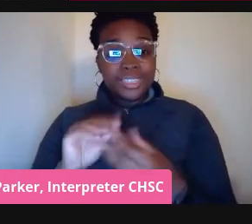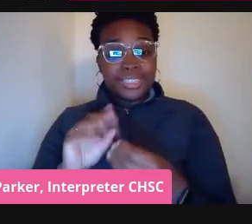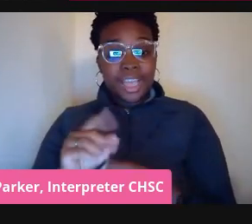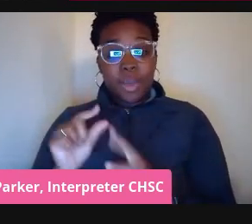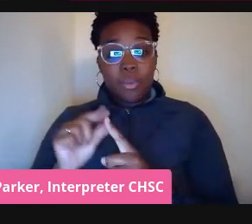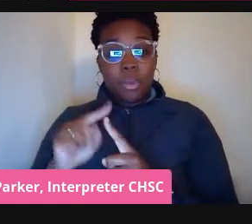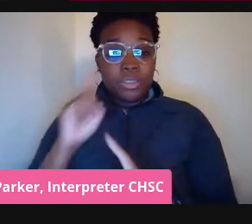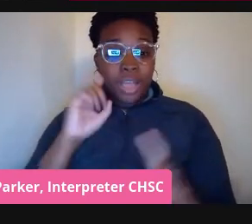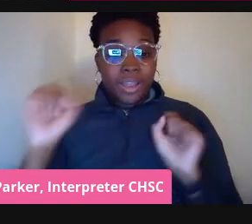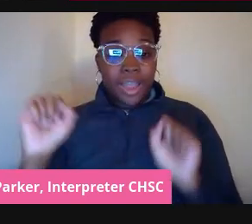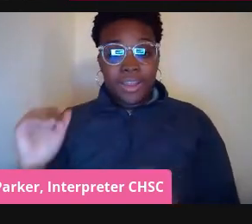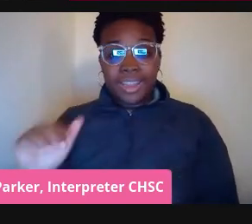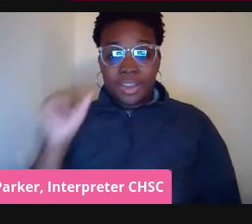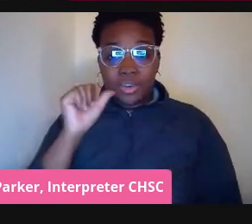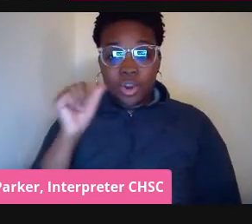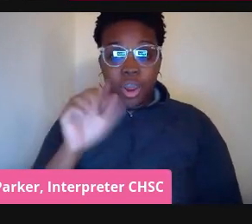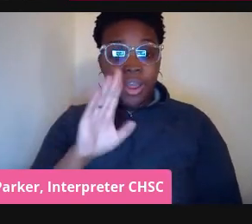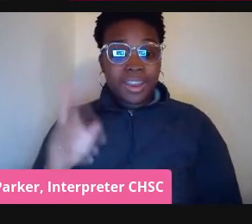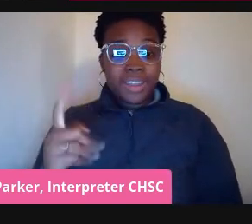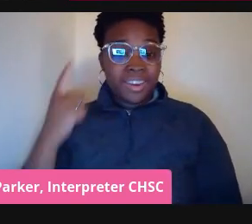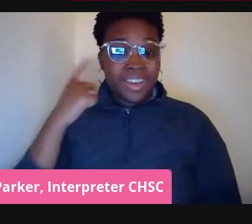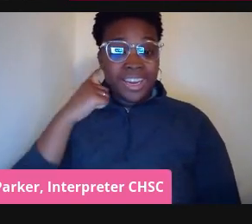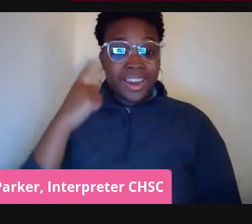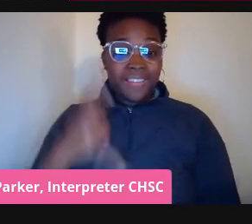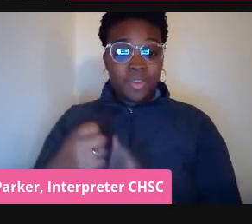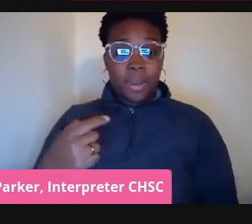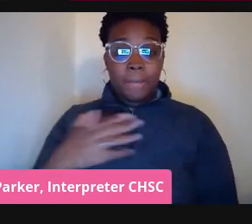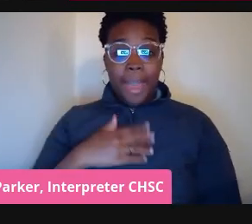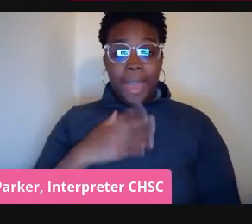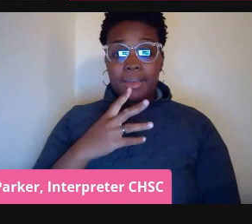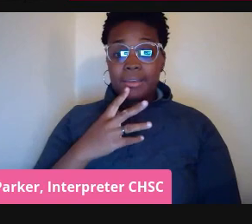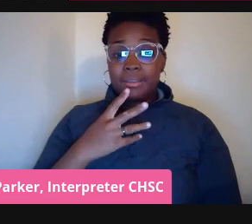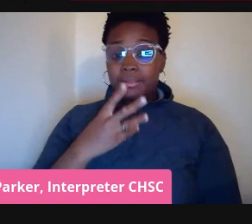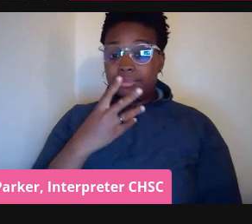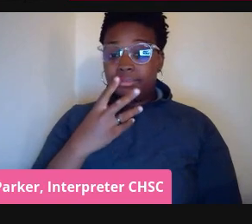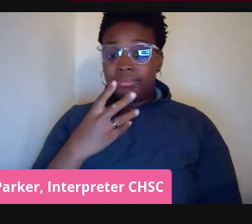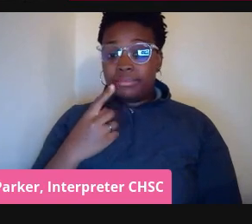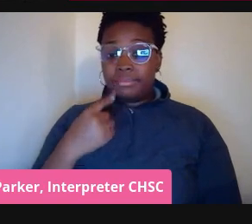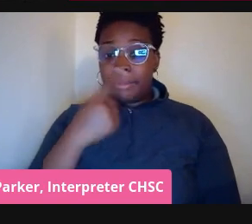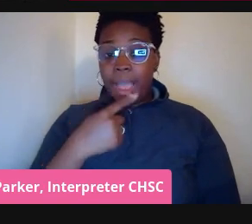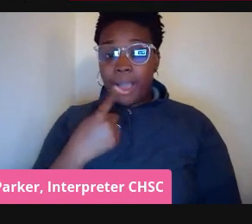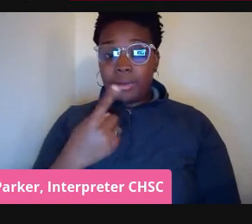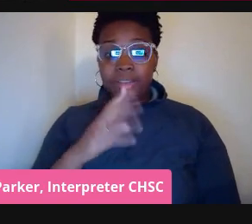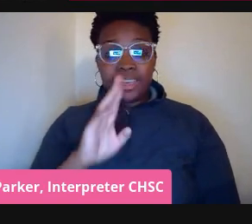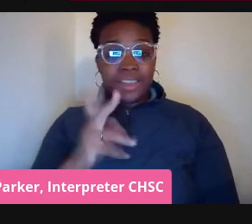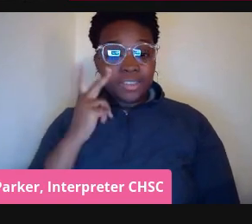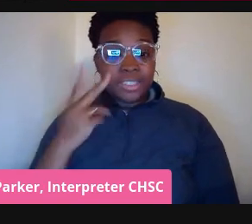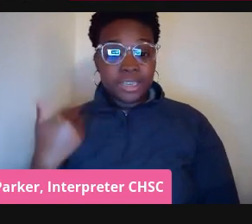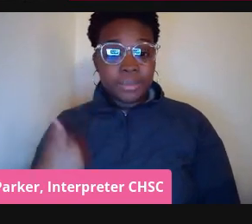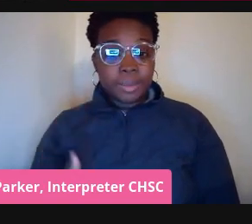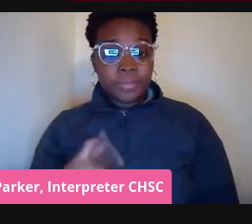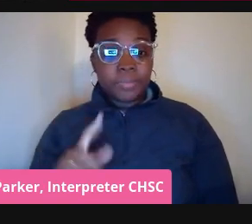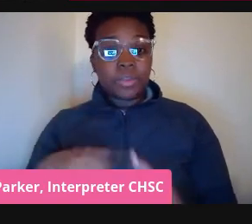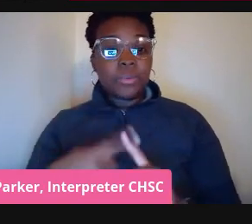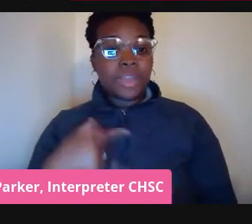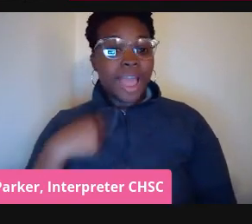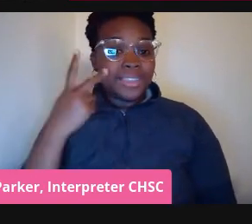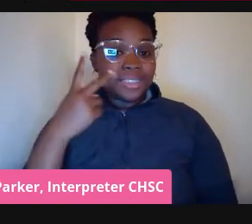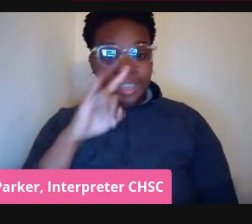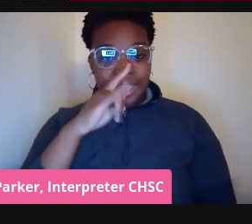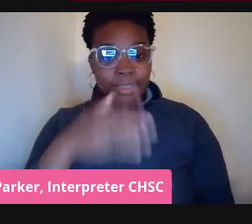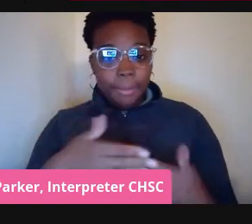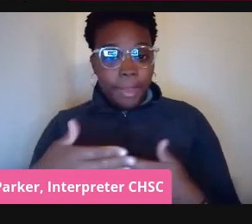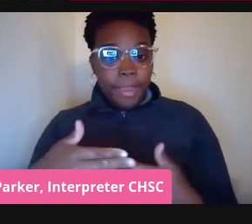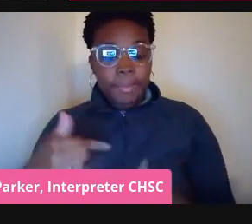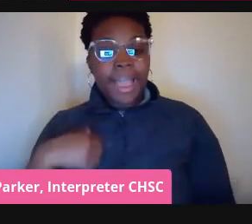to this little girl that will never hear them from my mouth and that will never see me. But when I see kids and I see babies, I